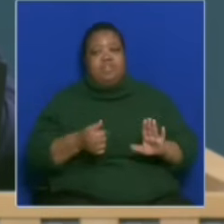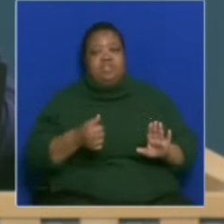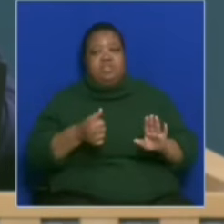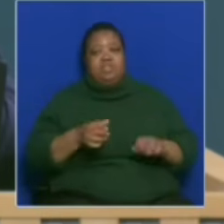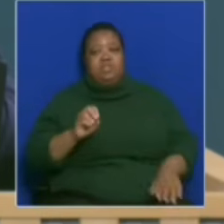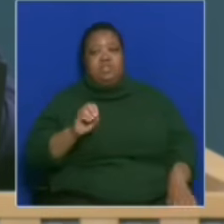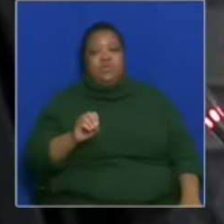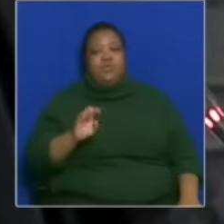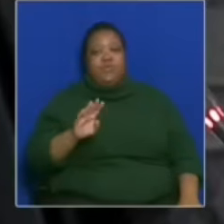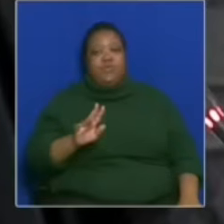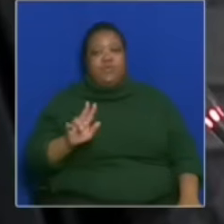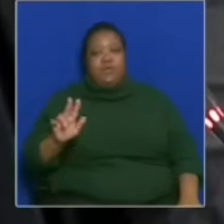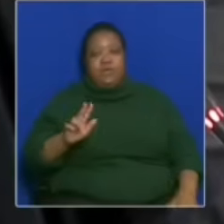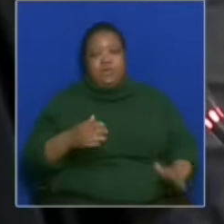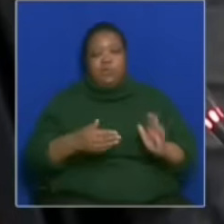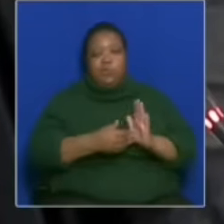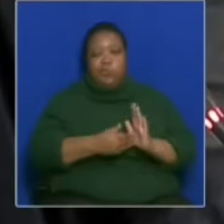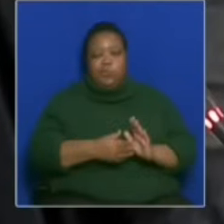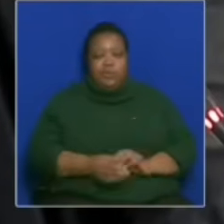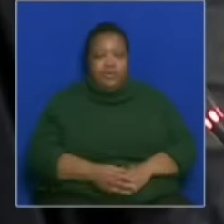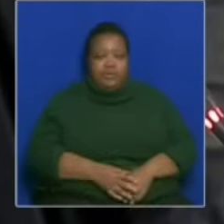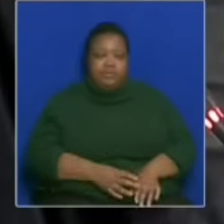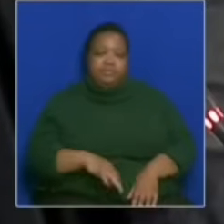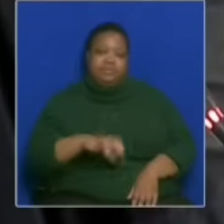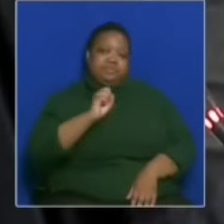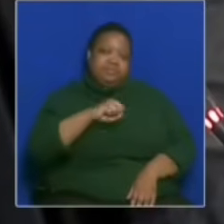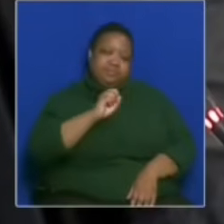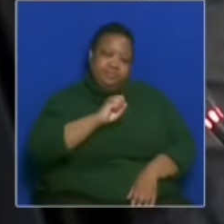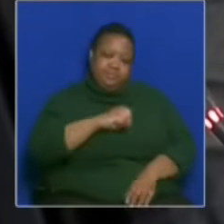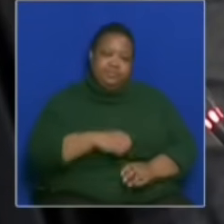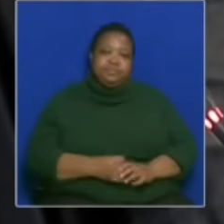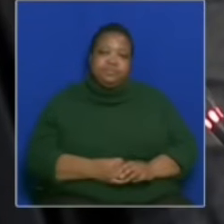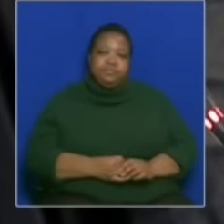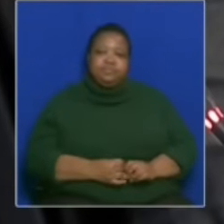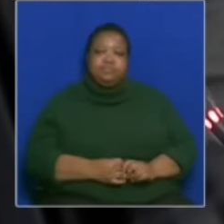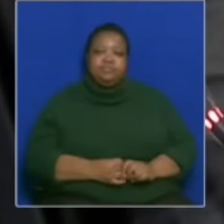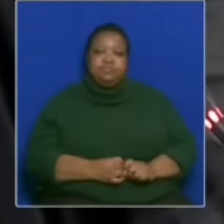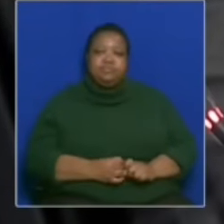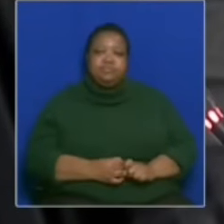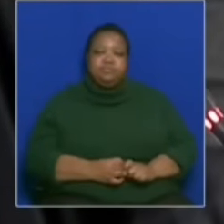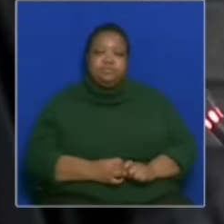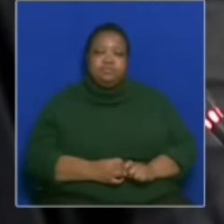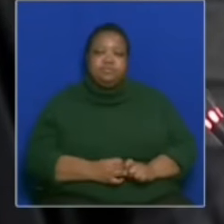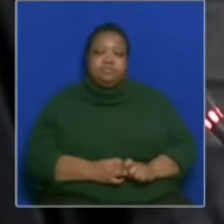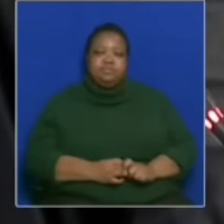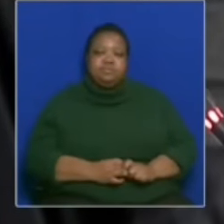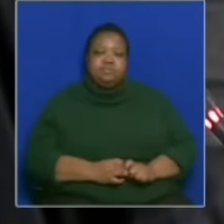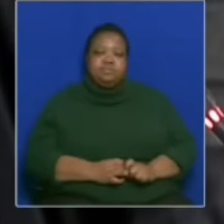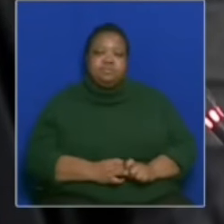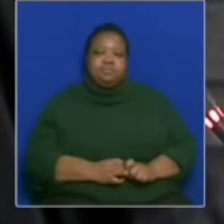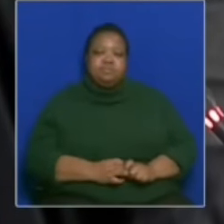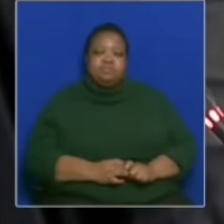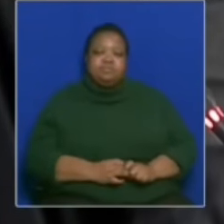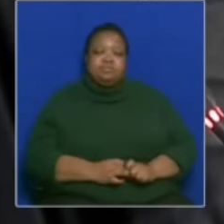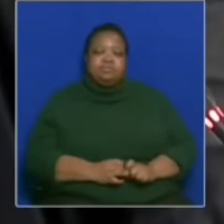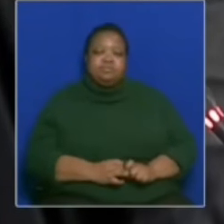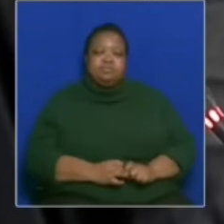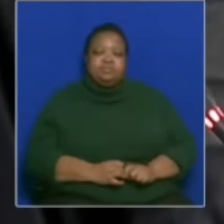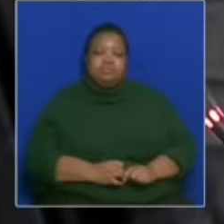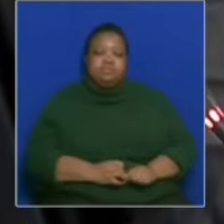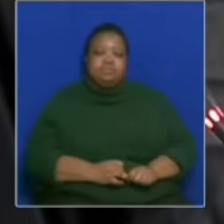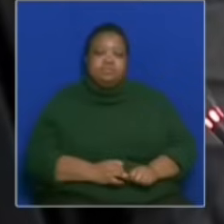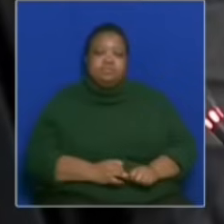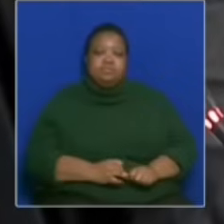Indeed. What I didn't do is download, it's a video